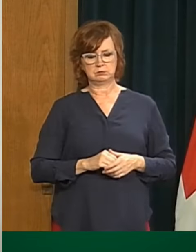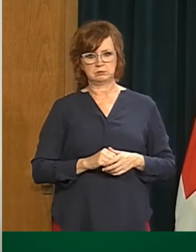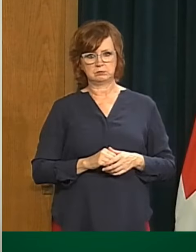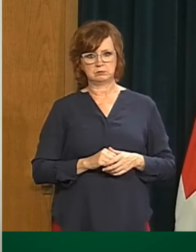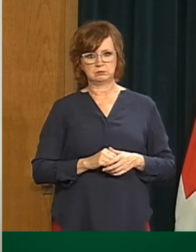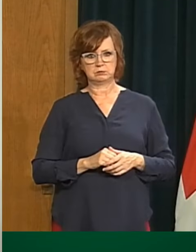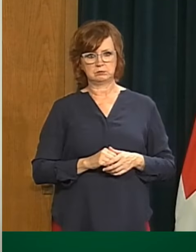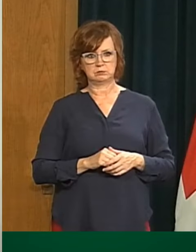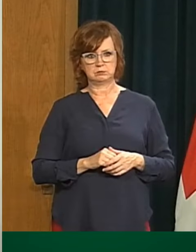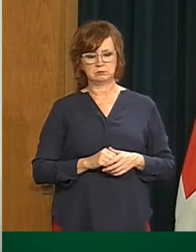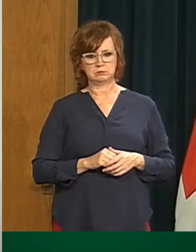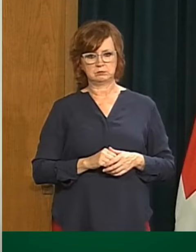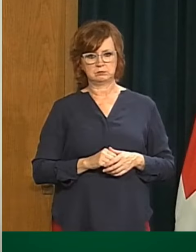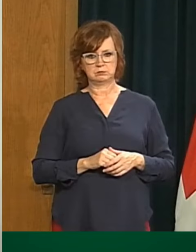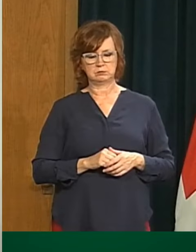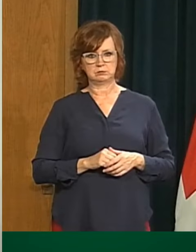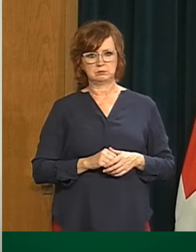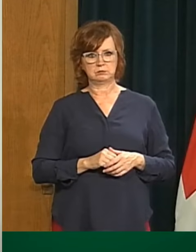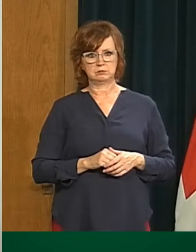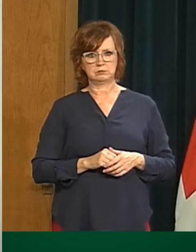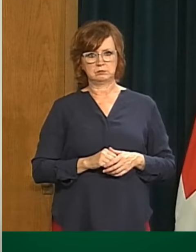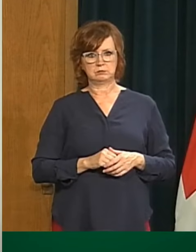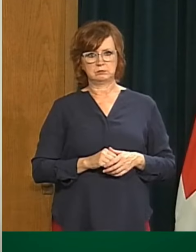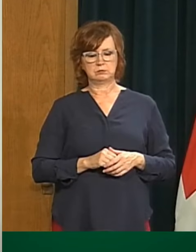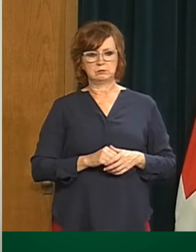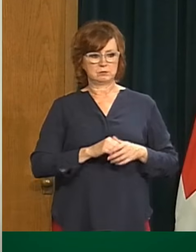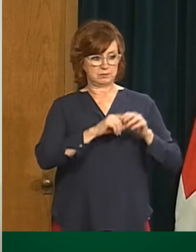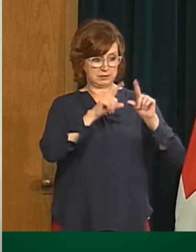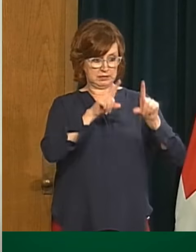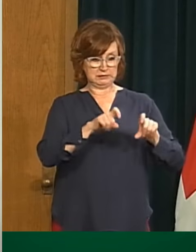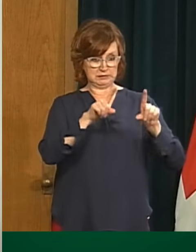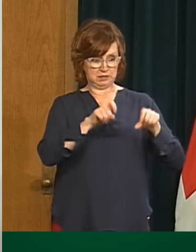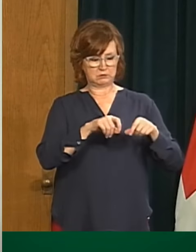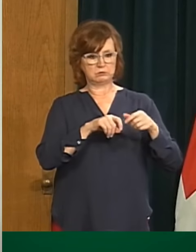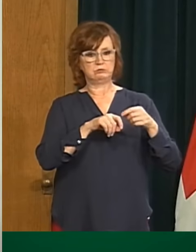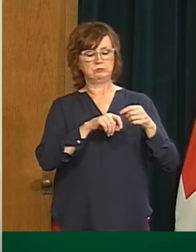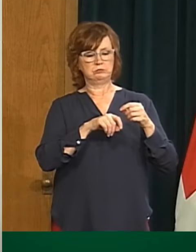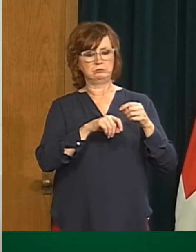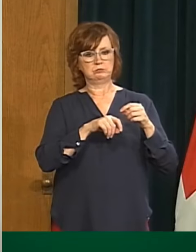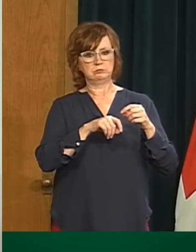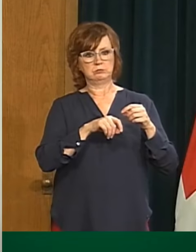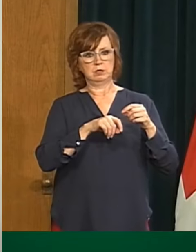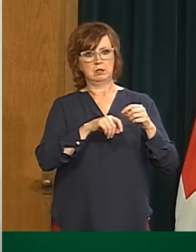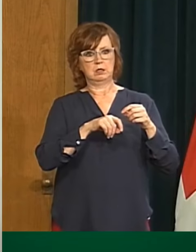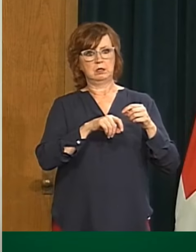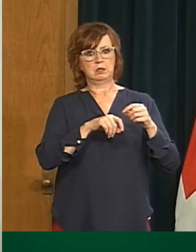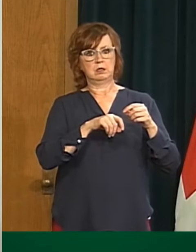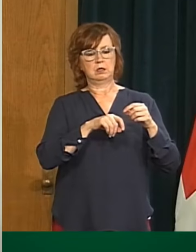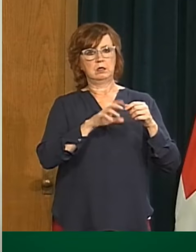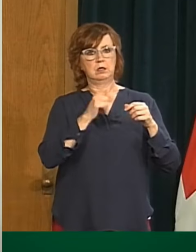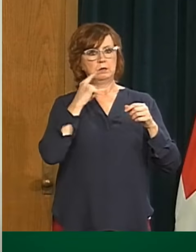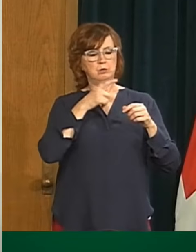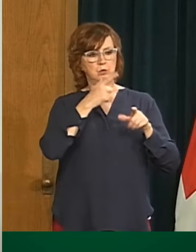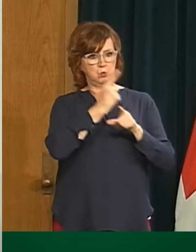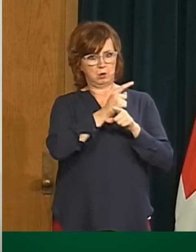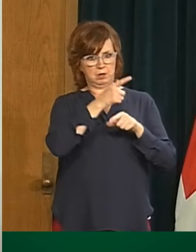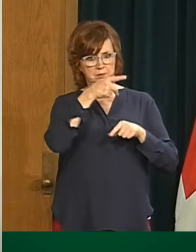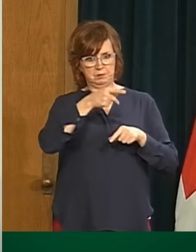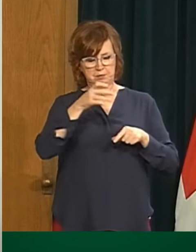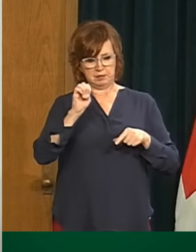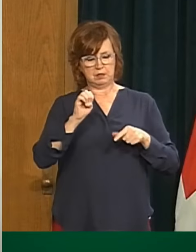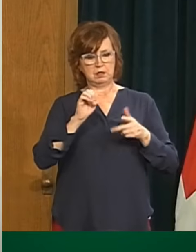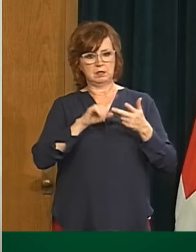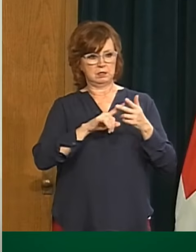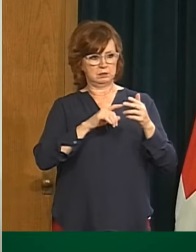close contact, but to work with appropriate PPE, which protects both ways, protects patients from staff and staff